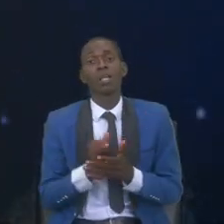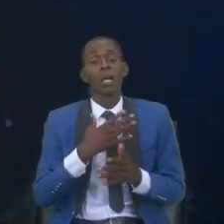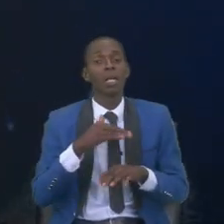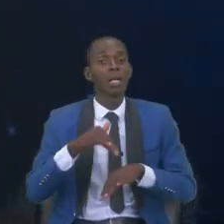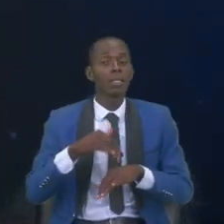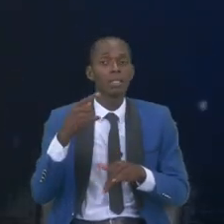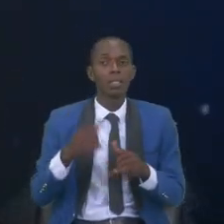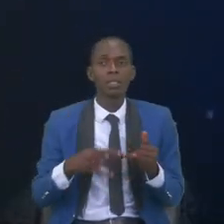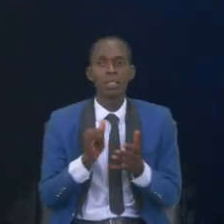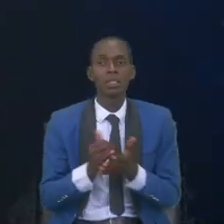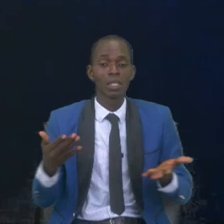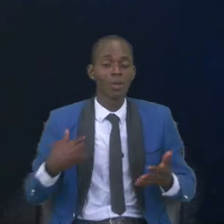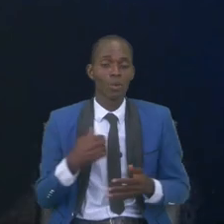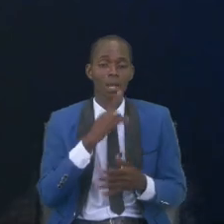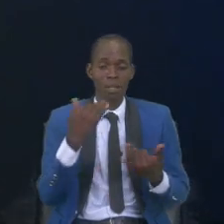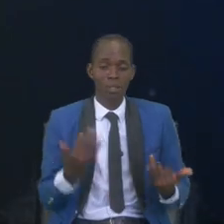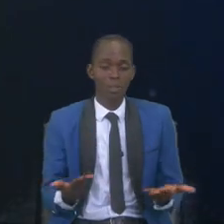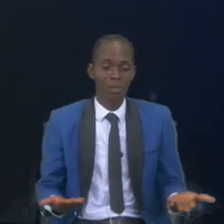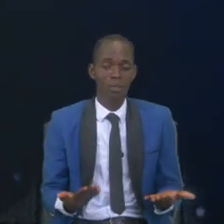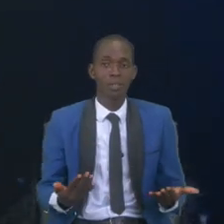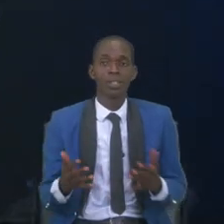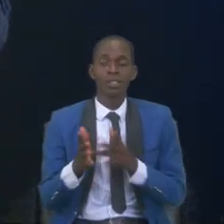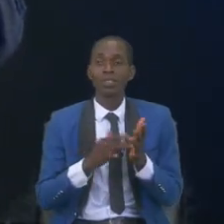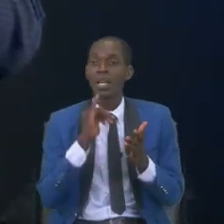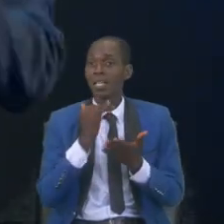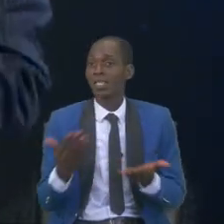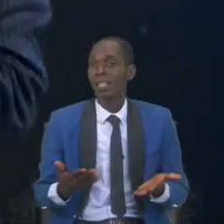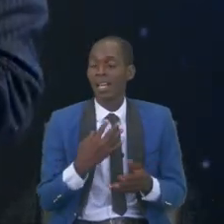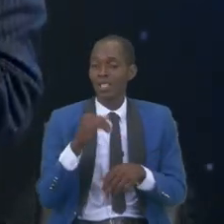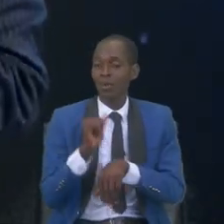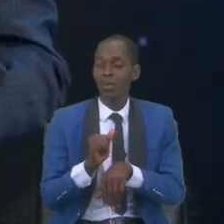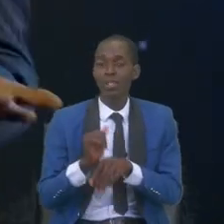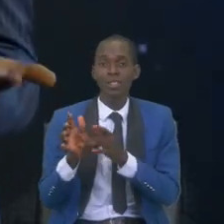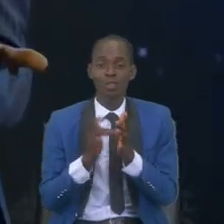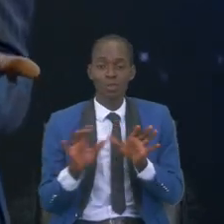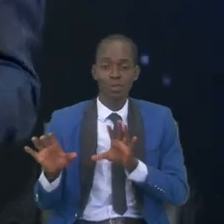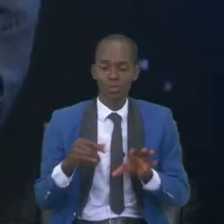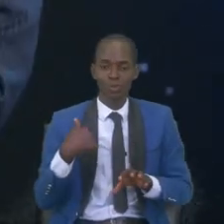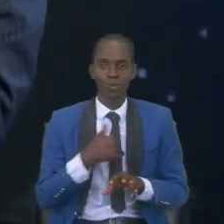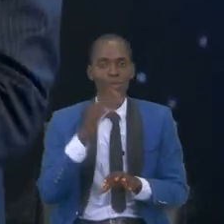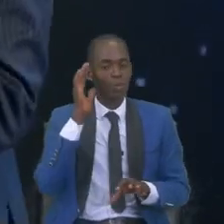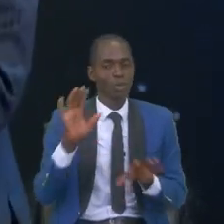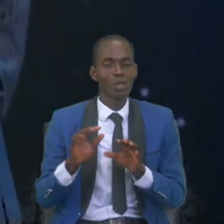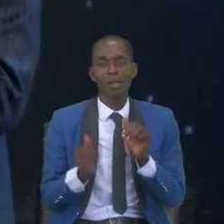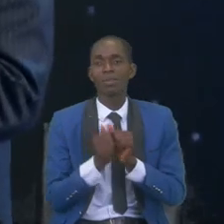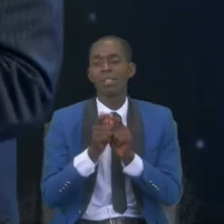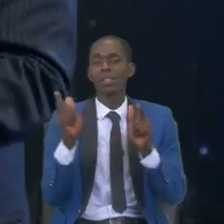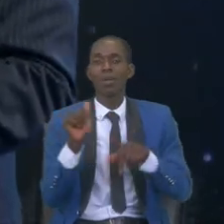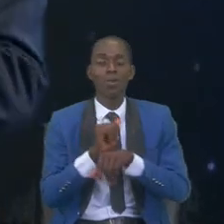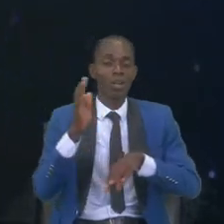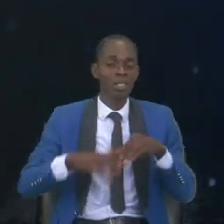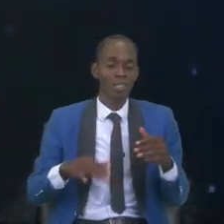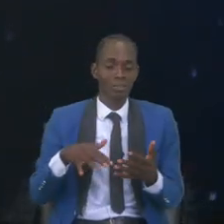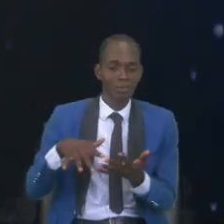are today, Jesus is here. And the works he did, we shall do. And greater works than that shall we